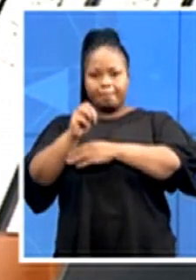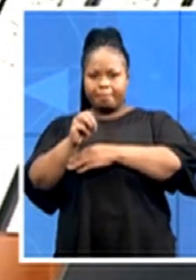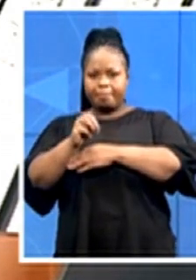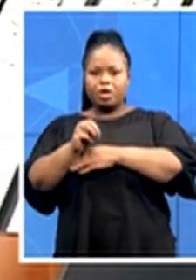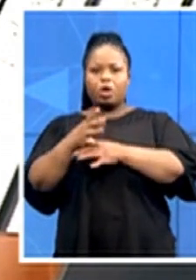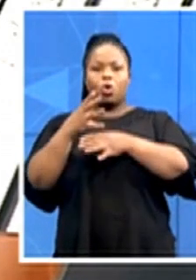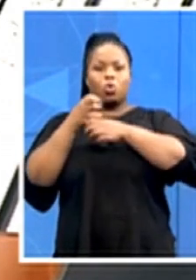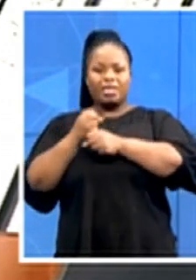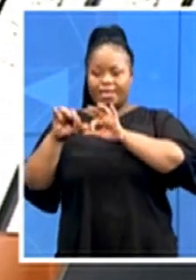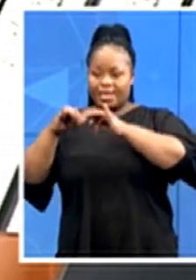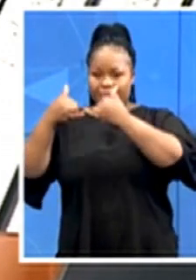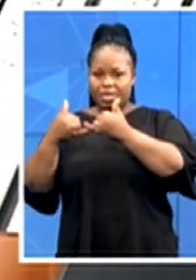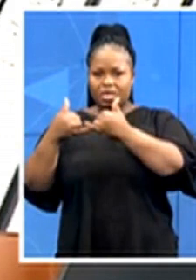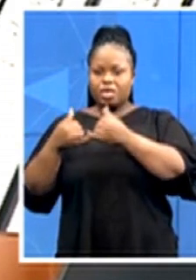June